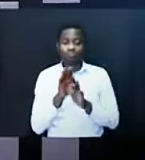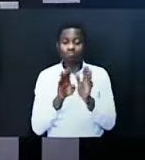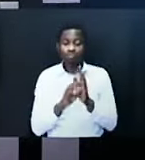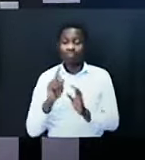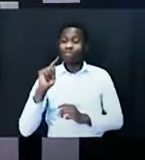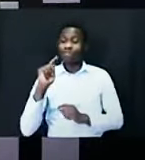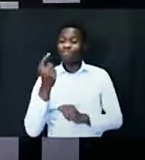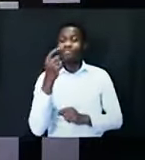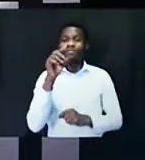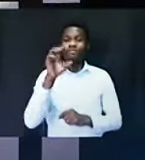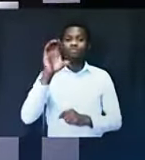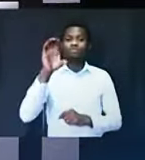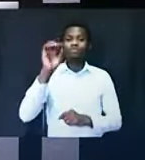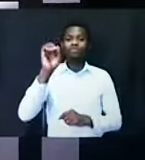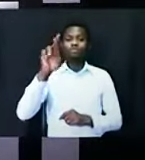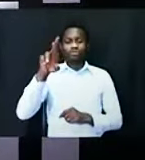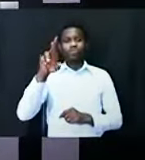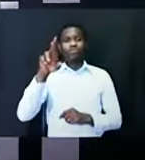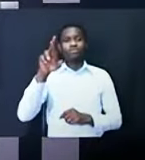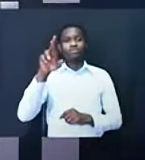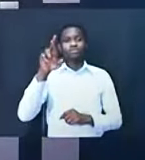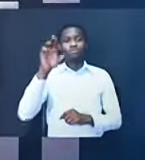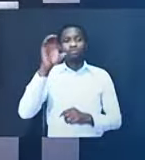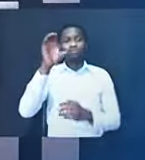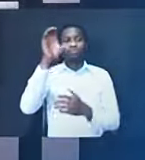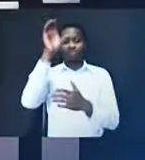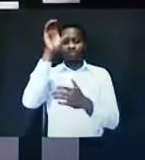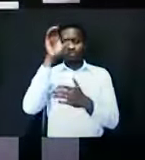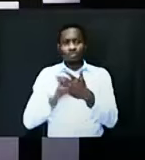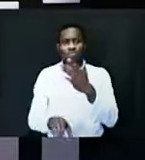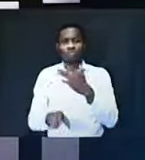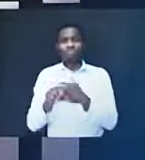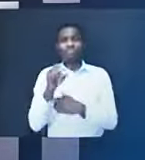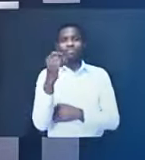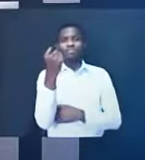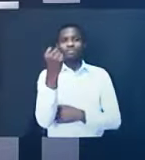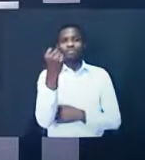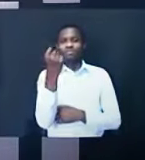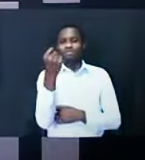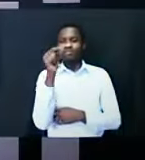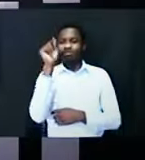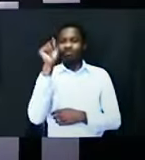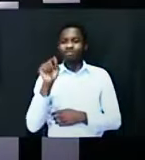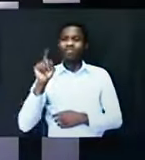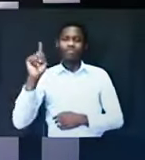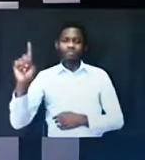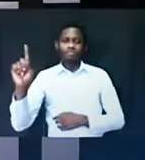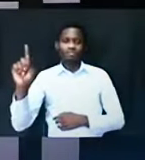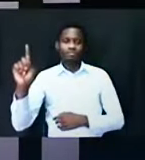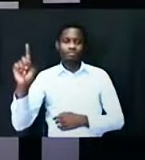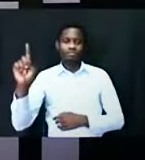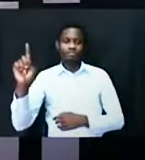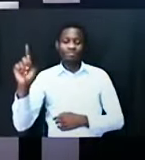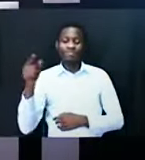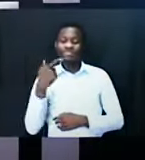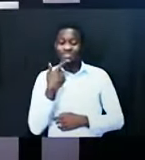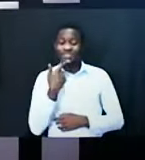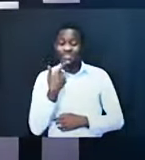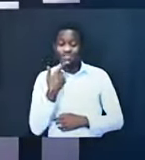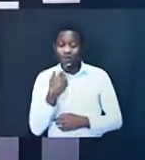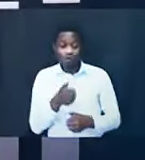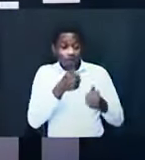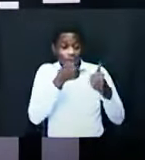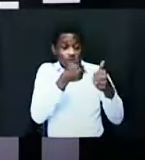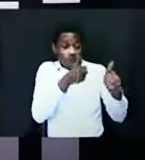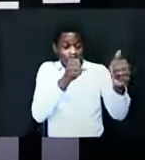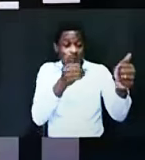1 Corinthians 11:1. So this one is saying that follow my example as I follow the example of